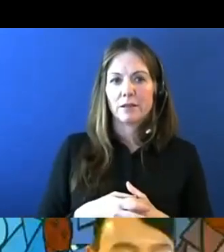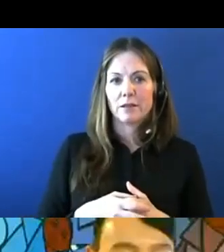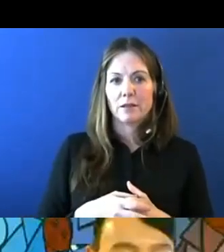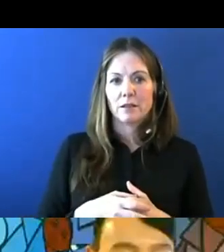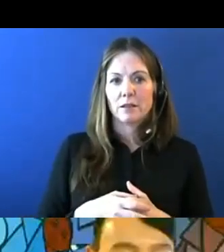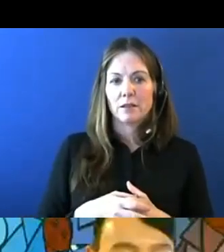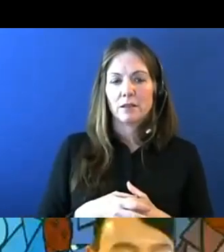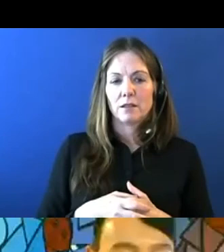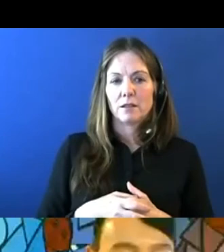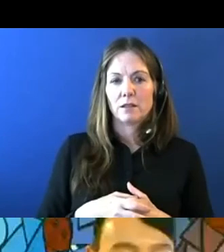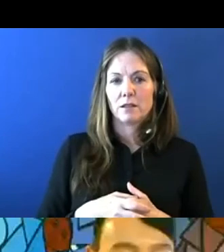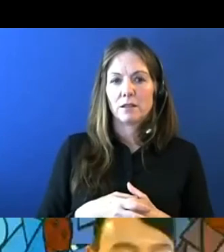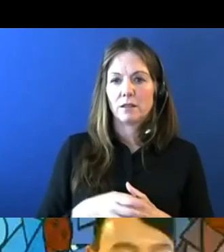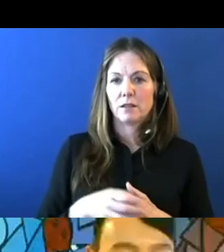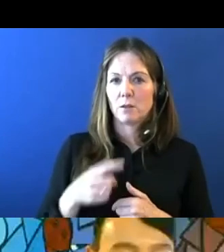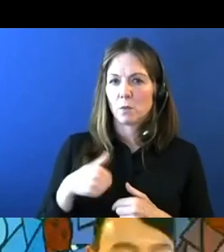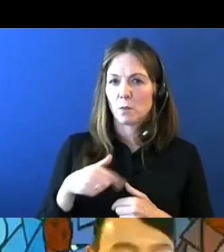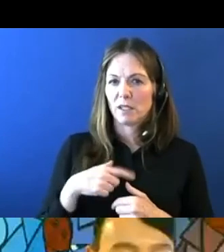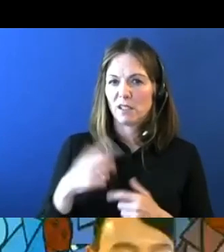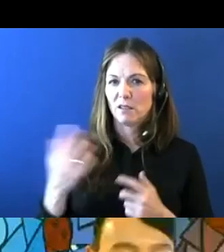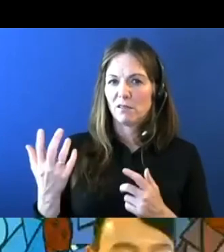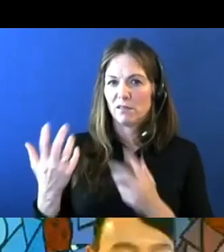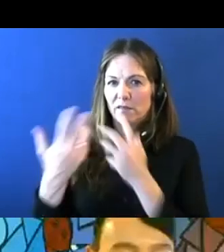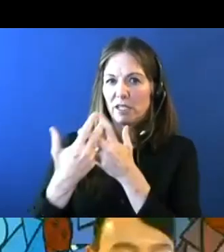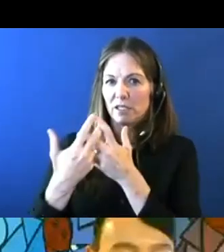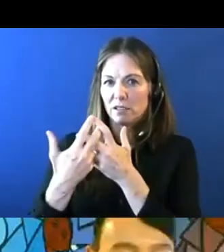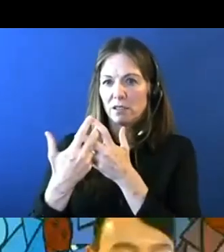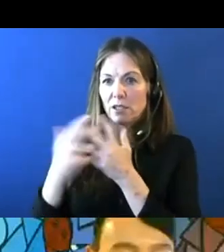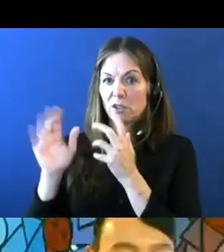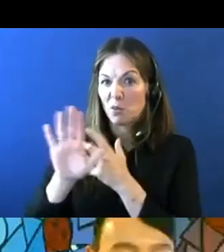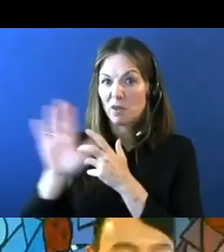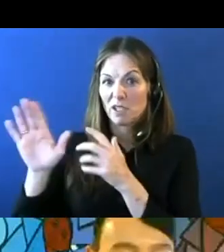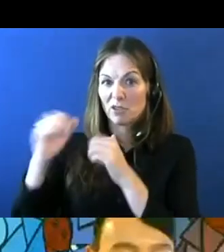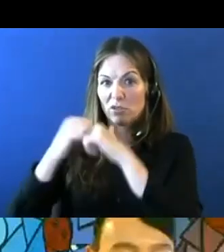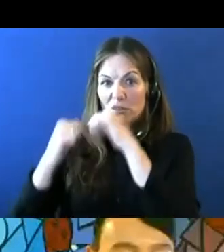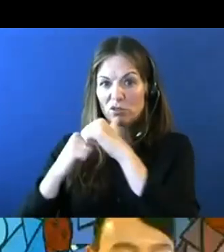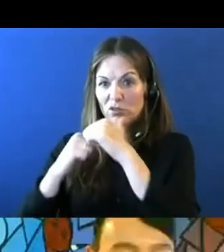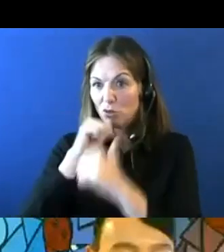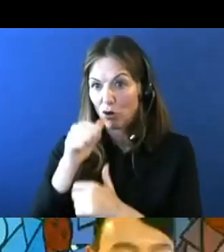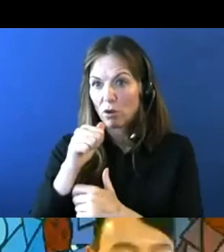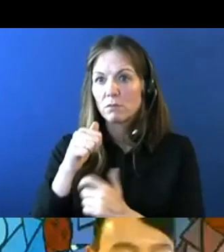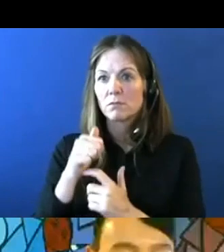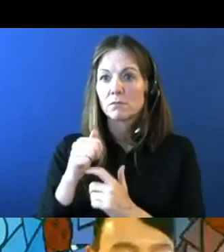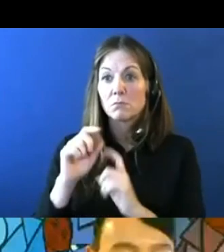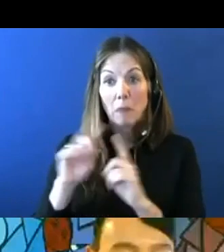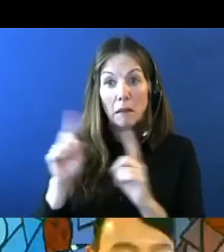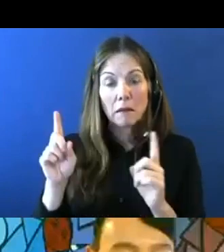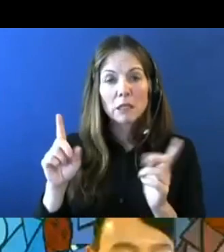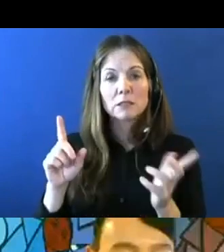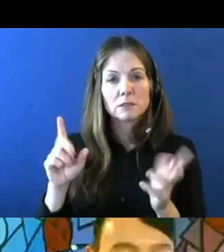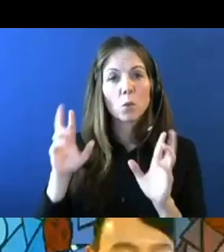We don't really fit into their structure right now, but we hope to find our